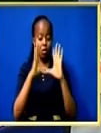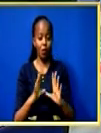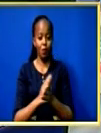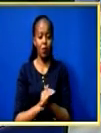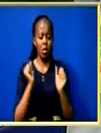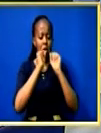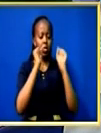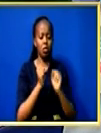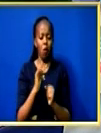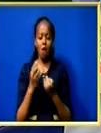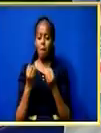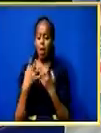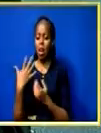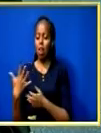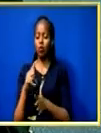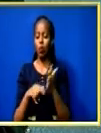is the shape of most leaves?